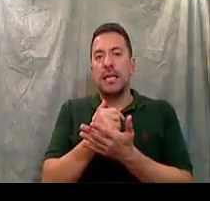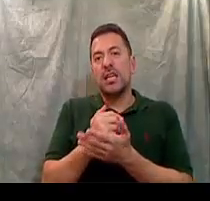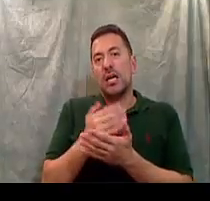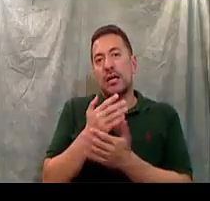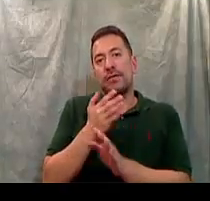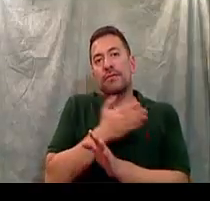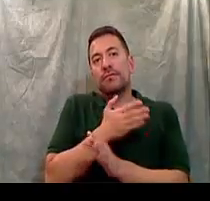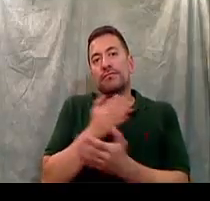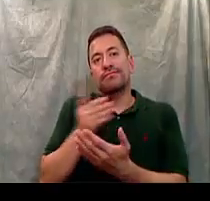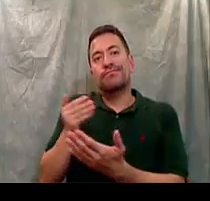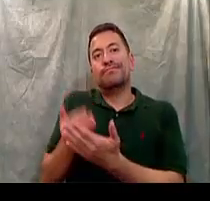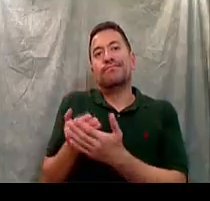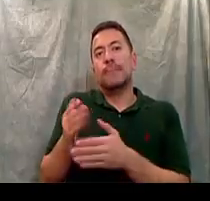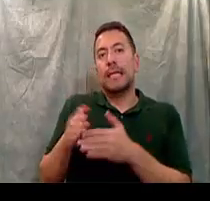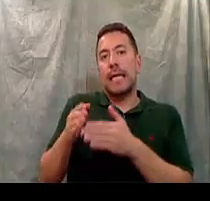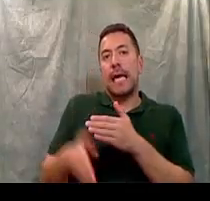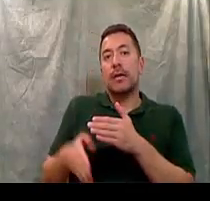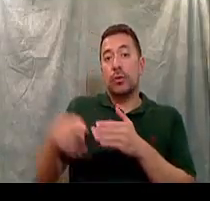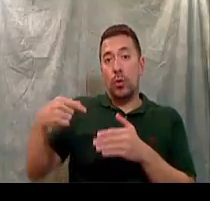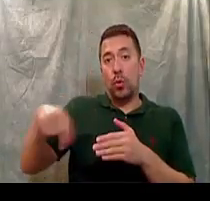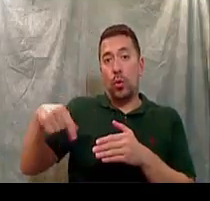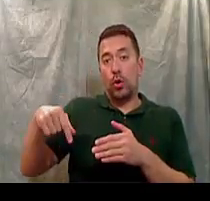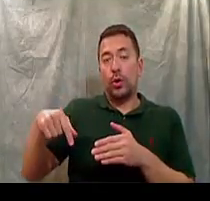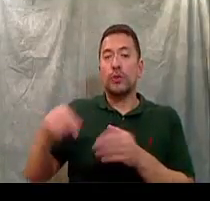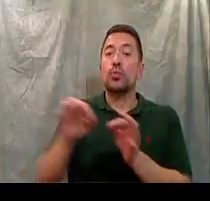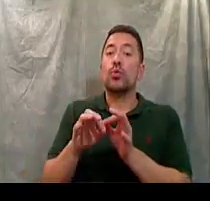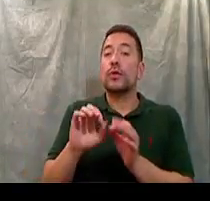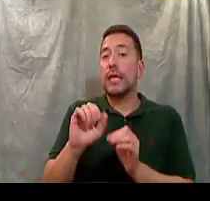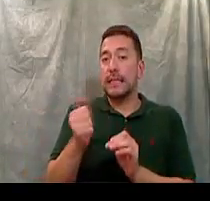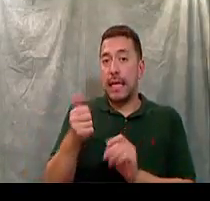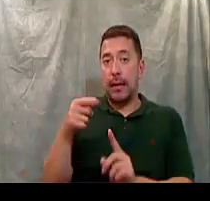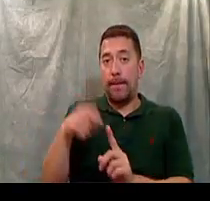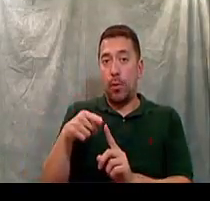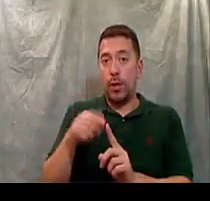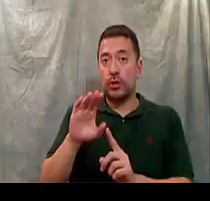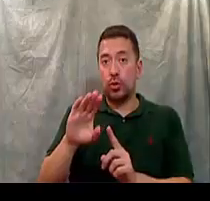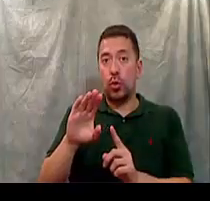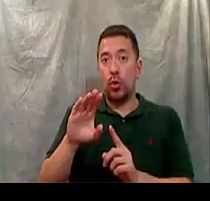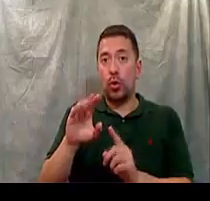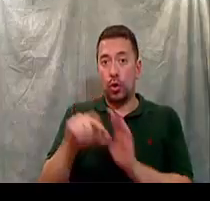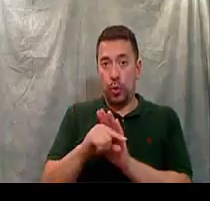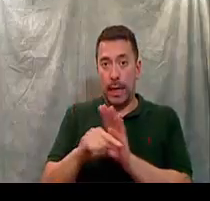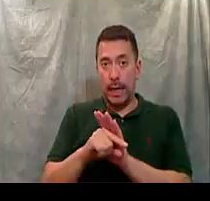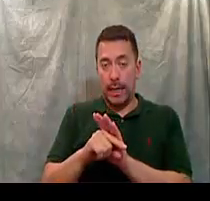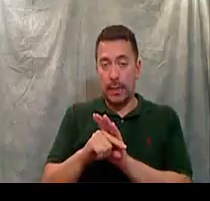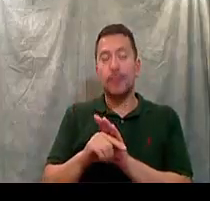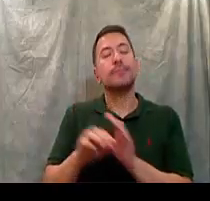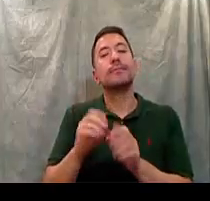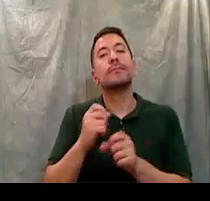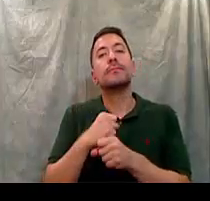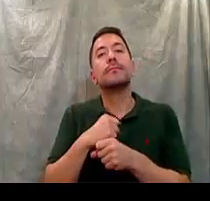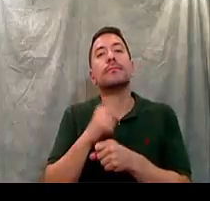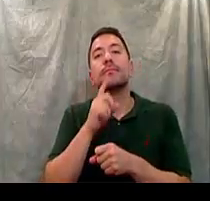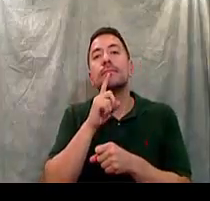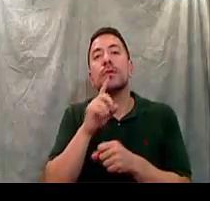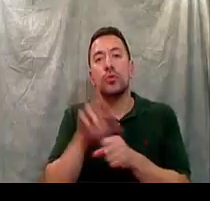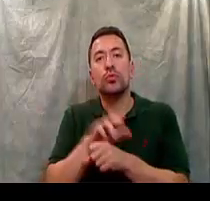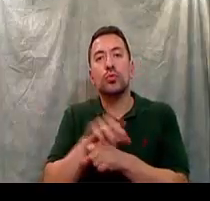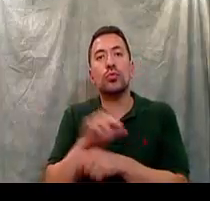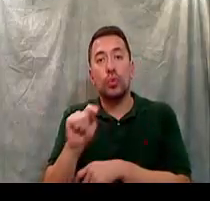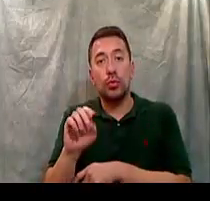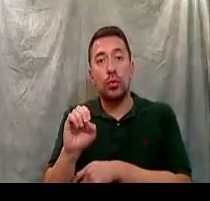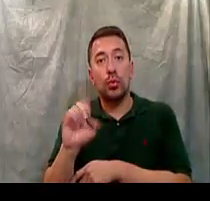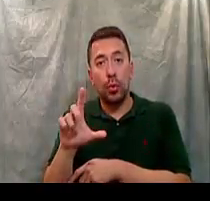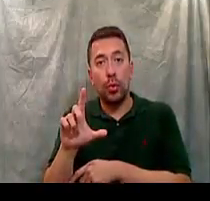the quarter. It is, I think, 10 points of your grade to just make sure that you used the tool